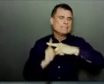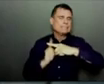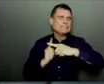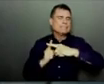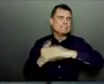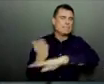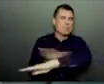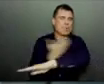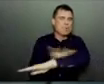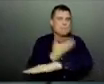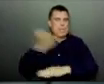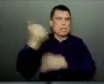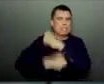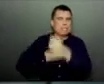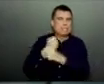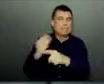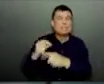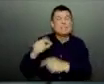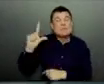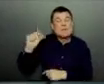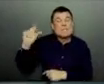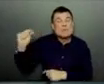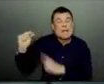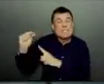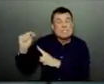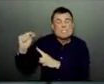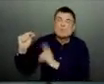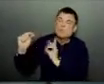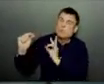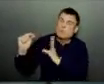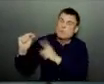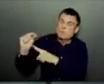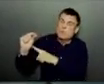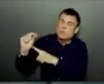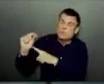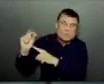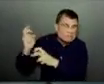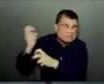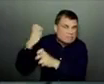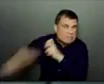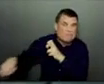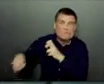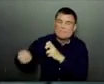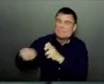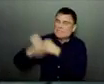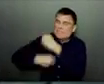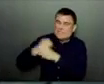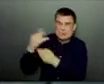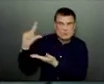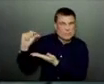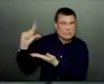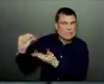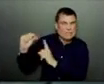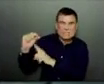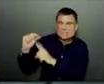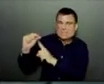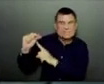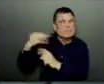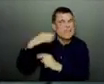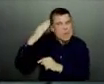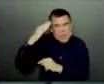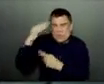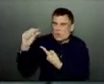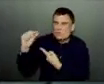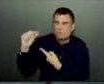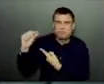consolation for those many who have lost loved ones to COVID-19 to the overdose crises. For those who